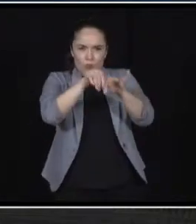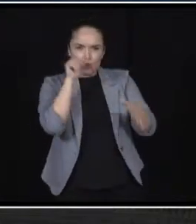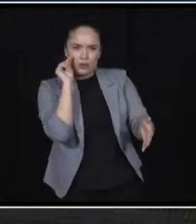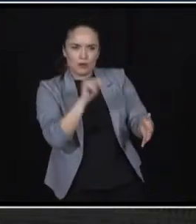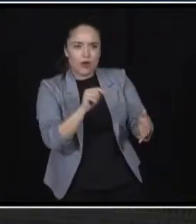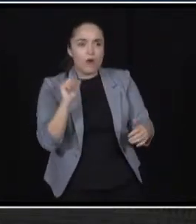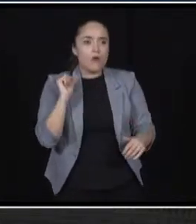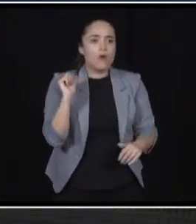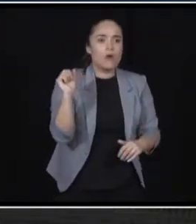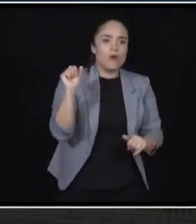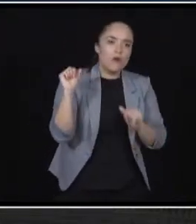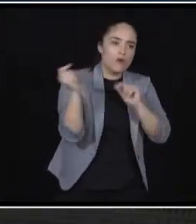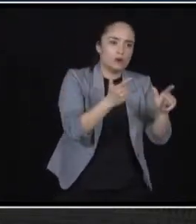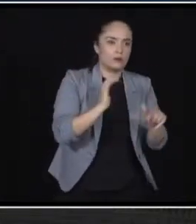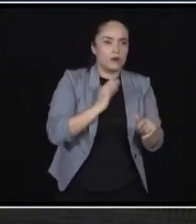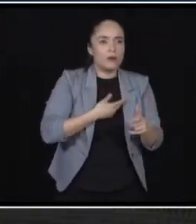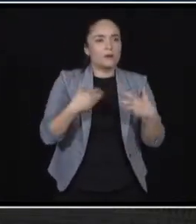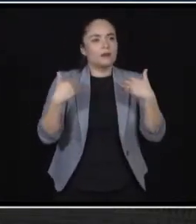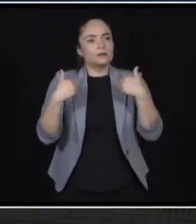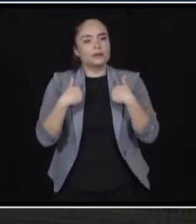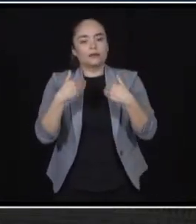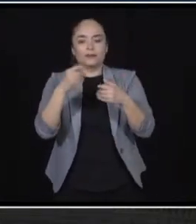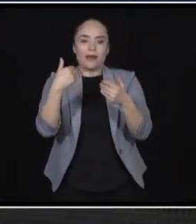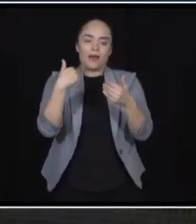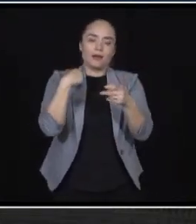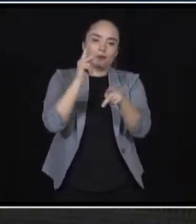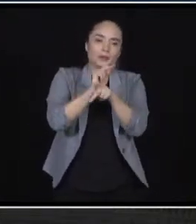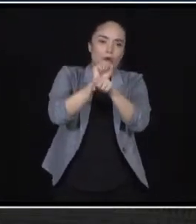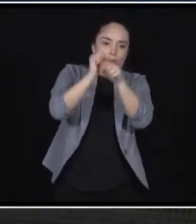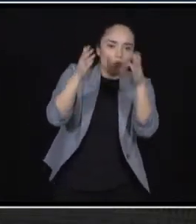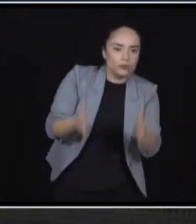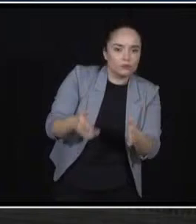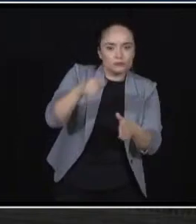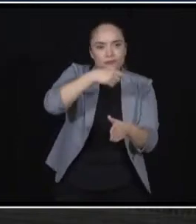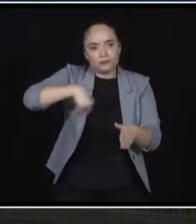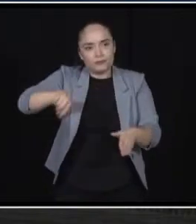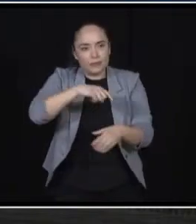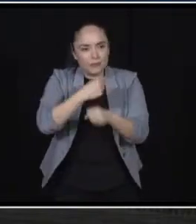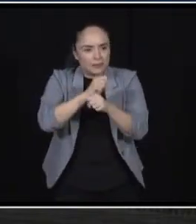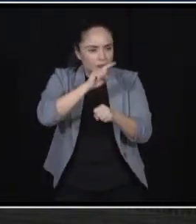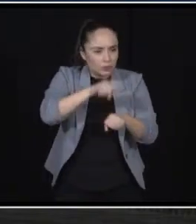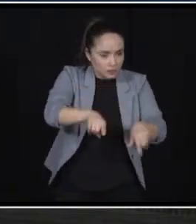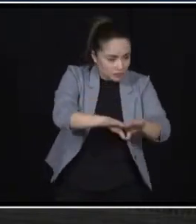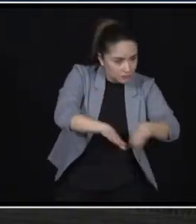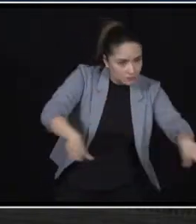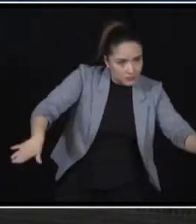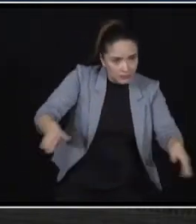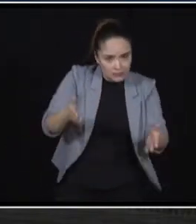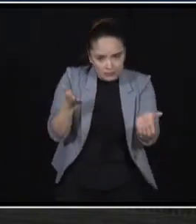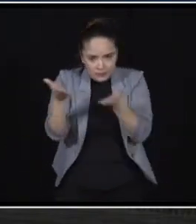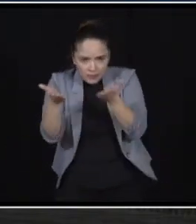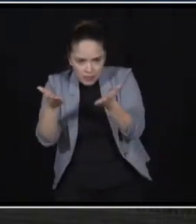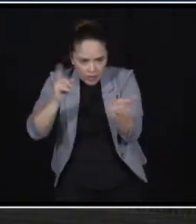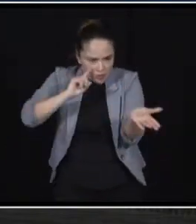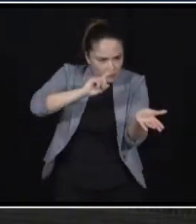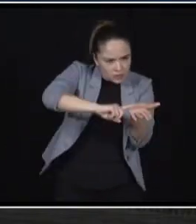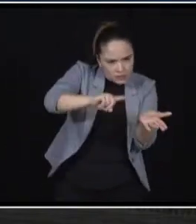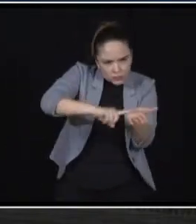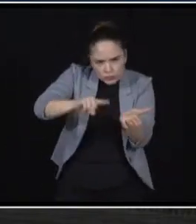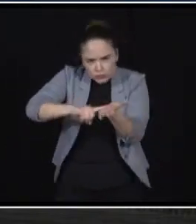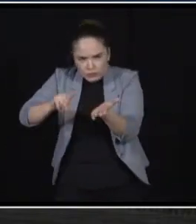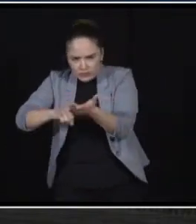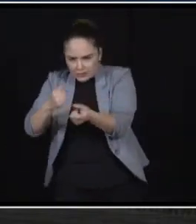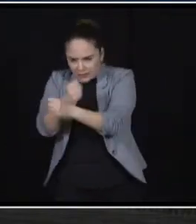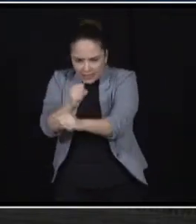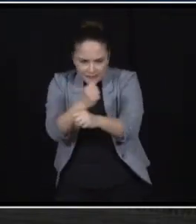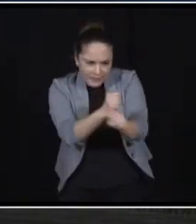our childcare services, which we have checks and balances to make sure they're as safe as they can be, are critical for some of these workers to be able to go